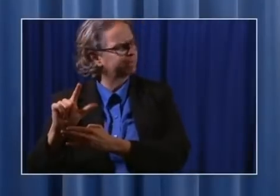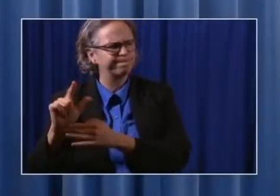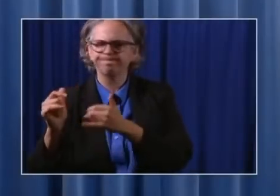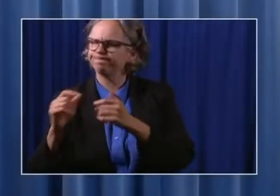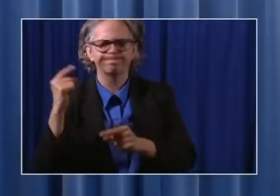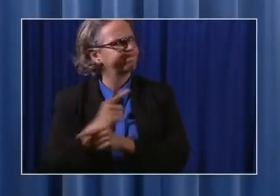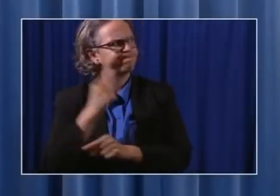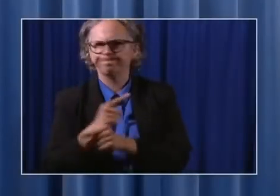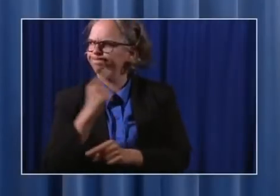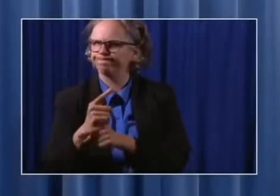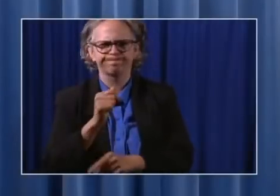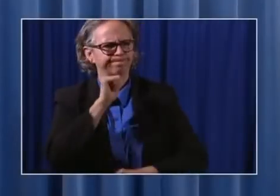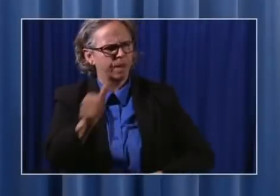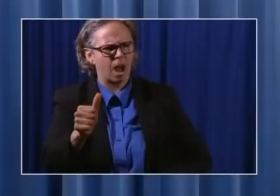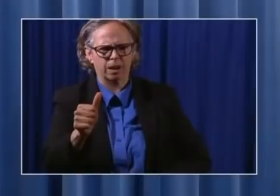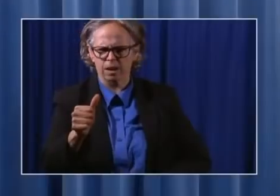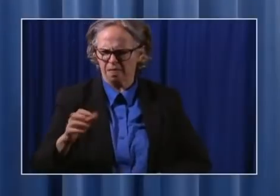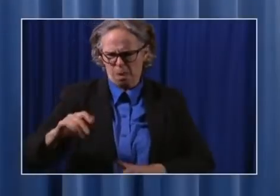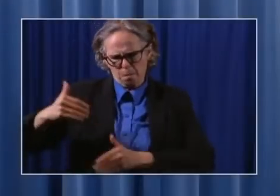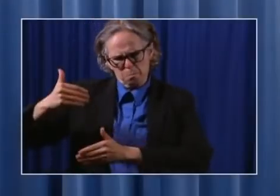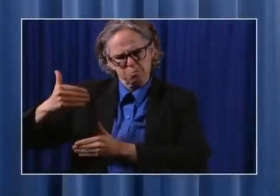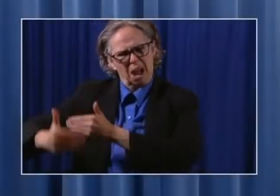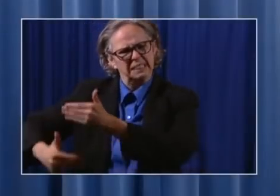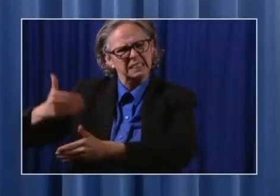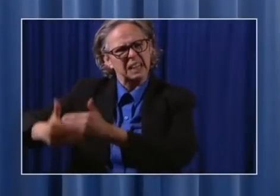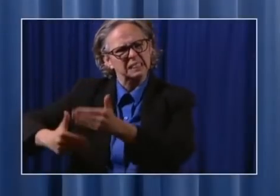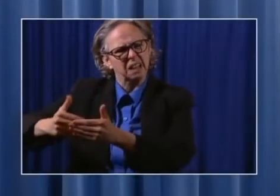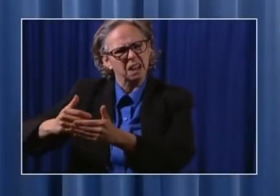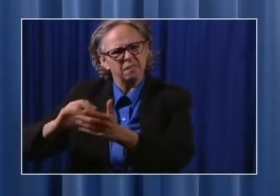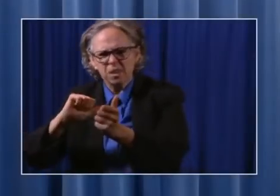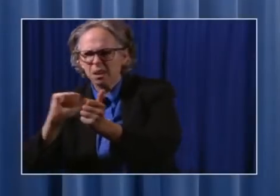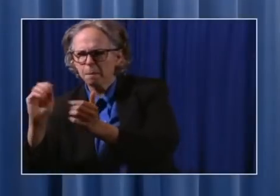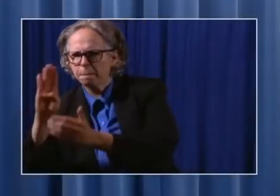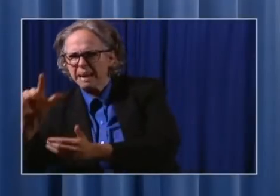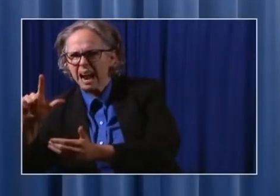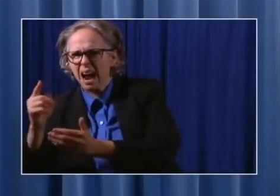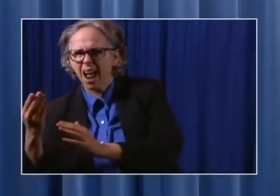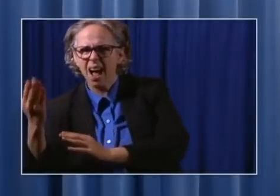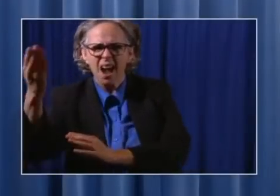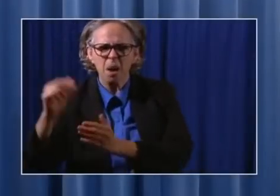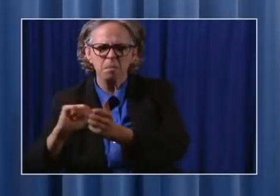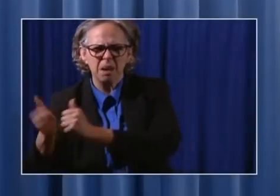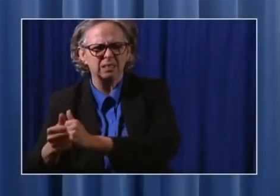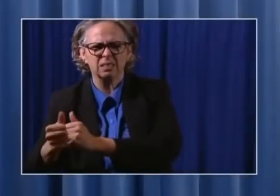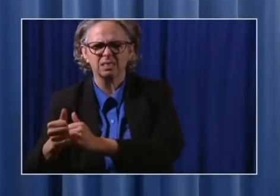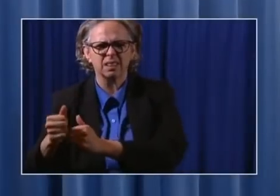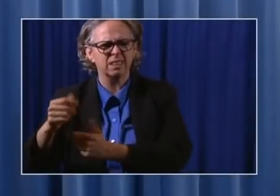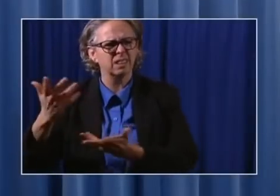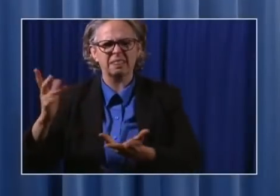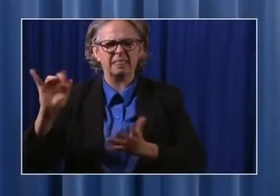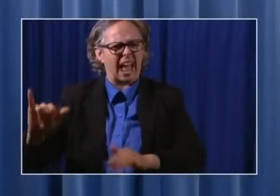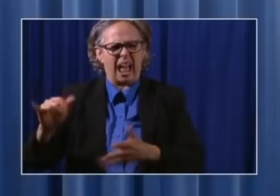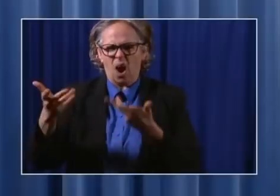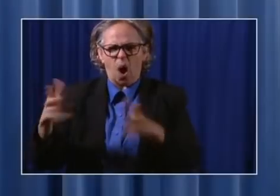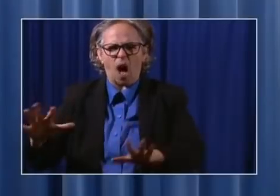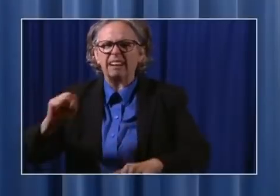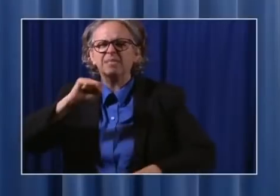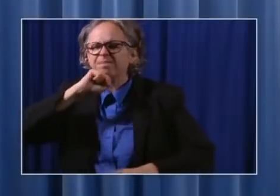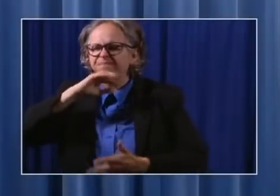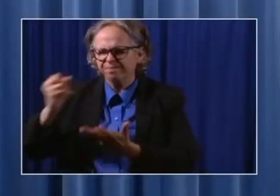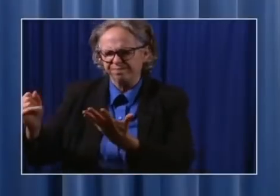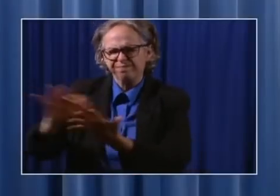That process, I believe, has forever tainted the bill and now the law